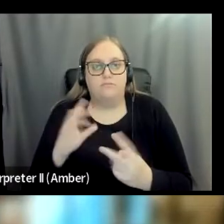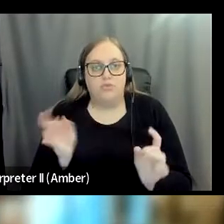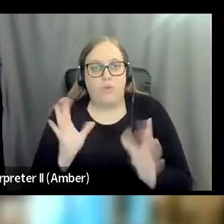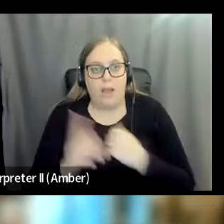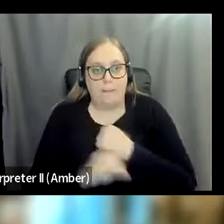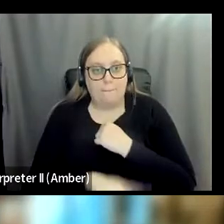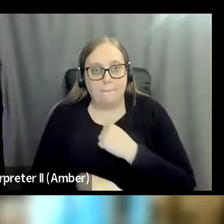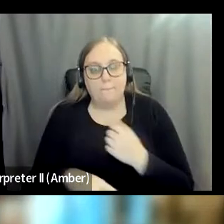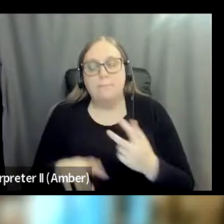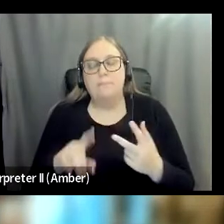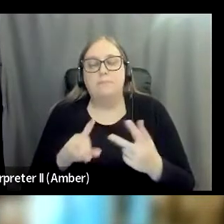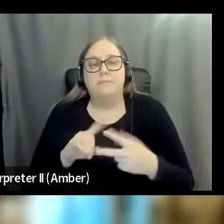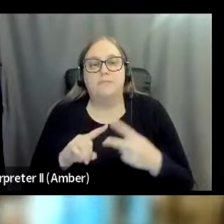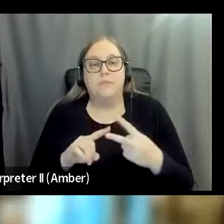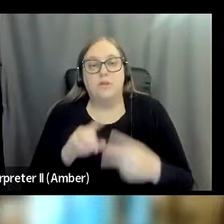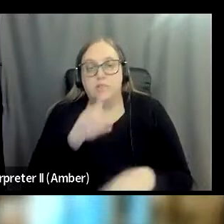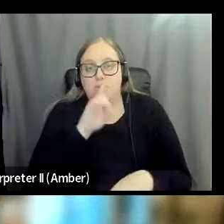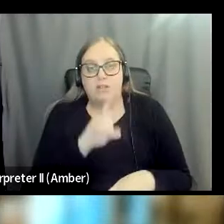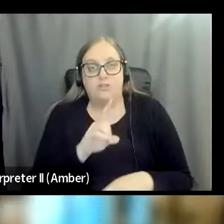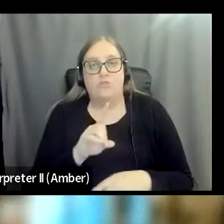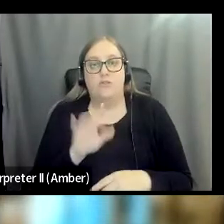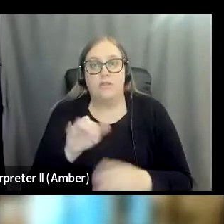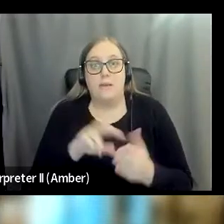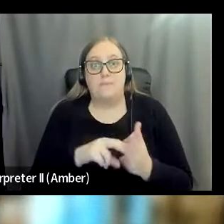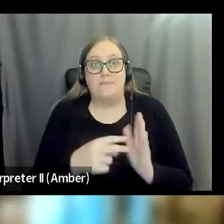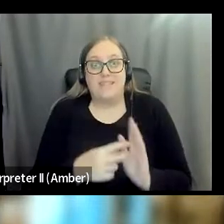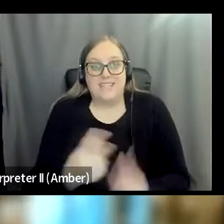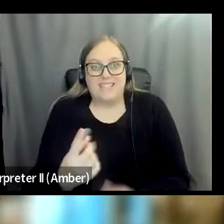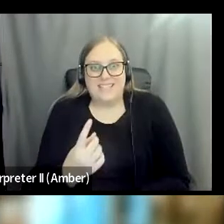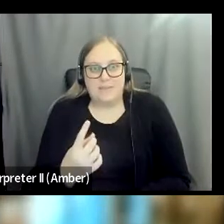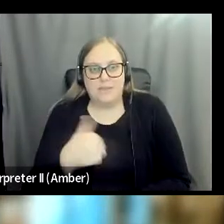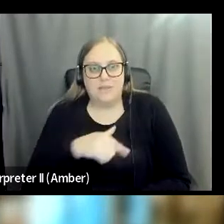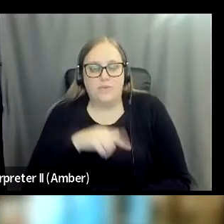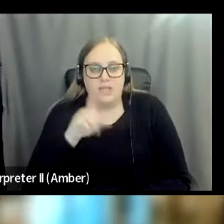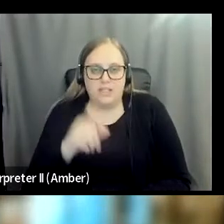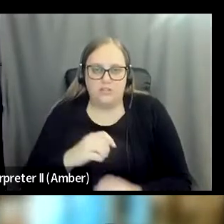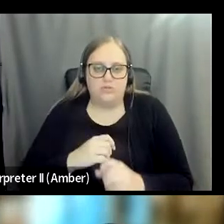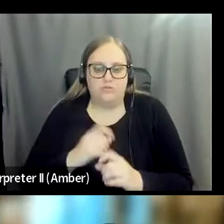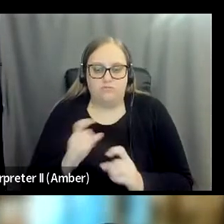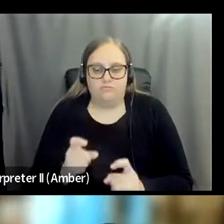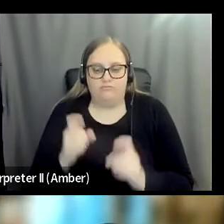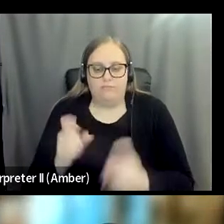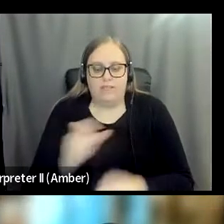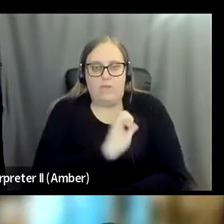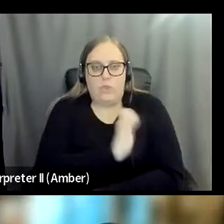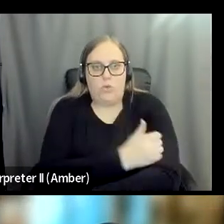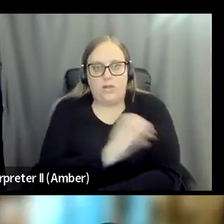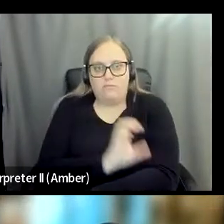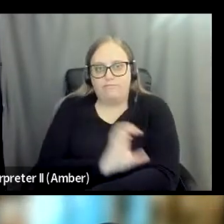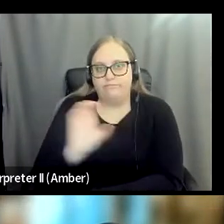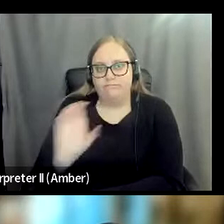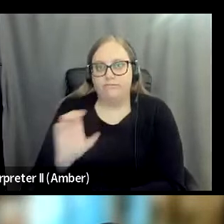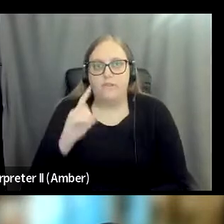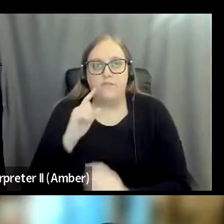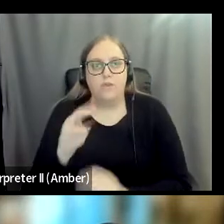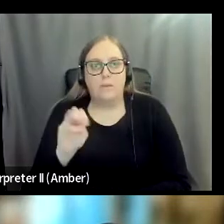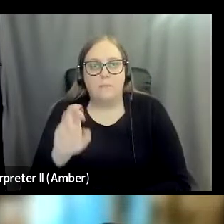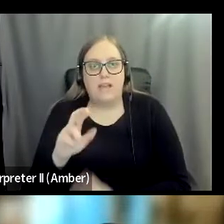I think in order to ensure that that means something, we have to extend authority for the mayor to act